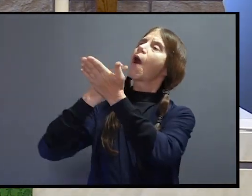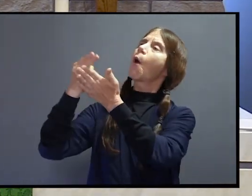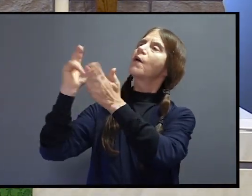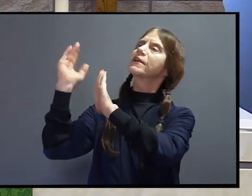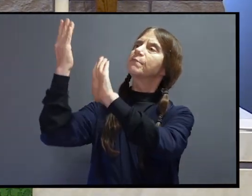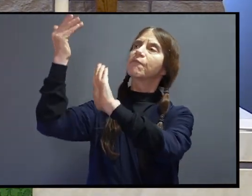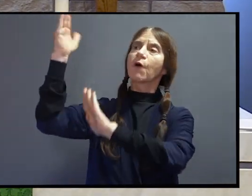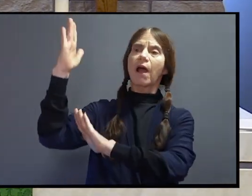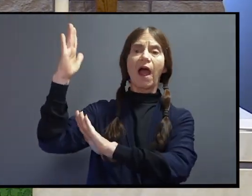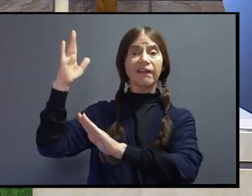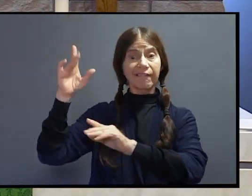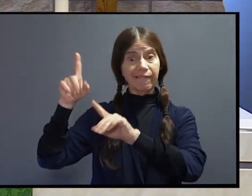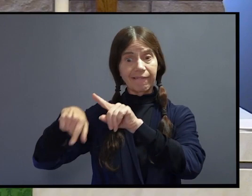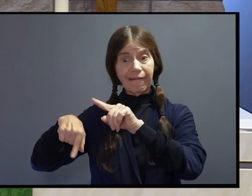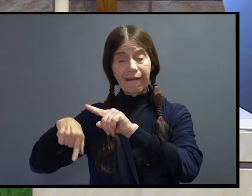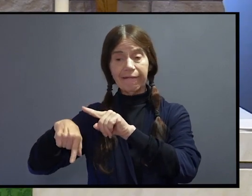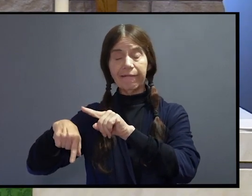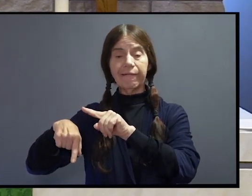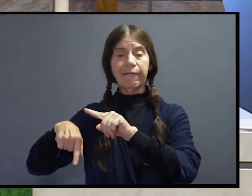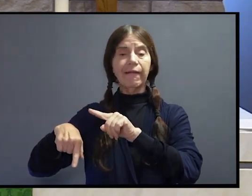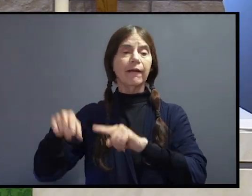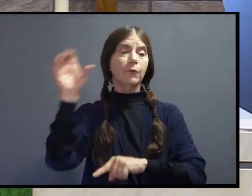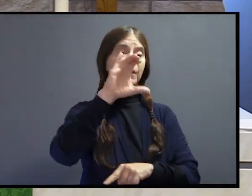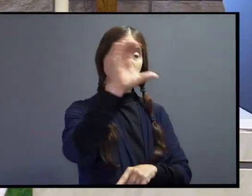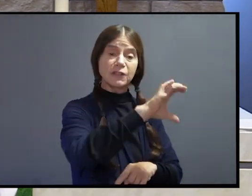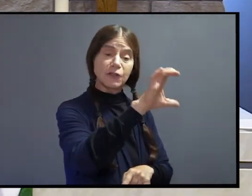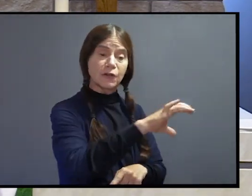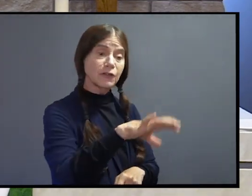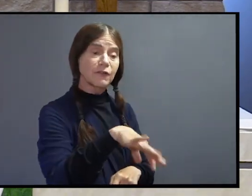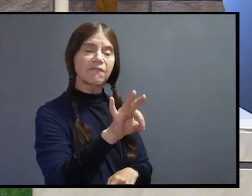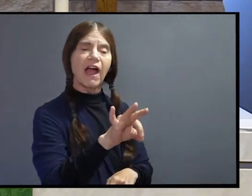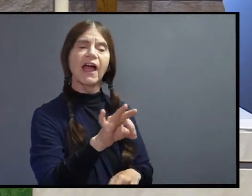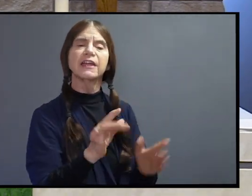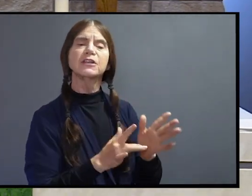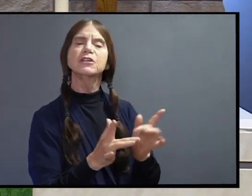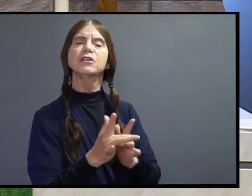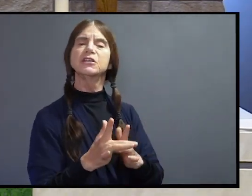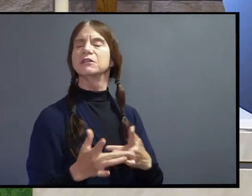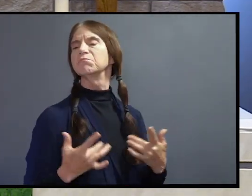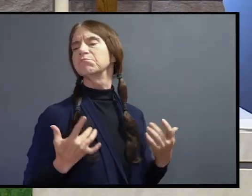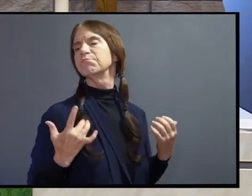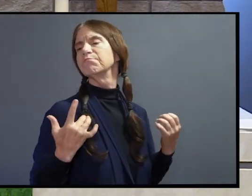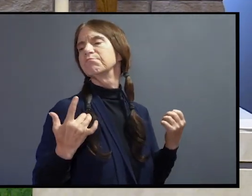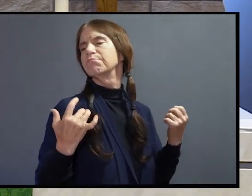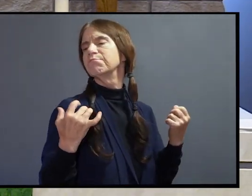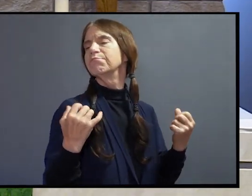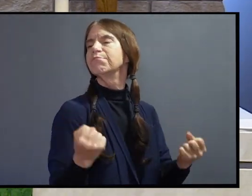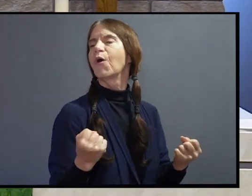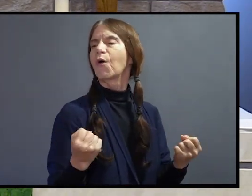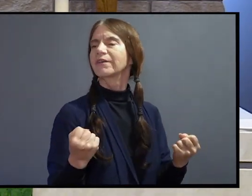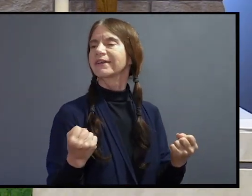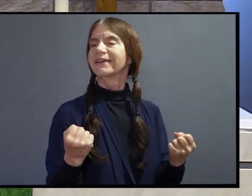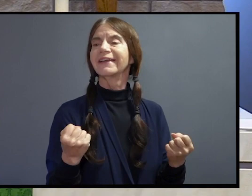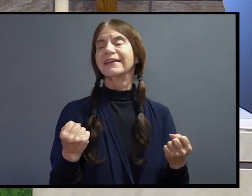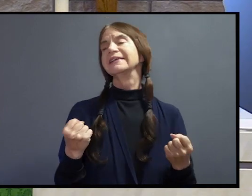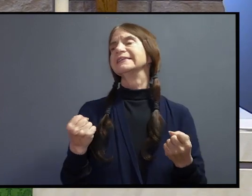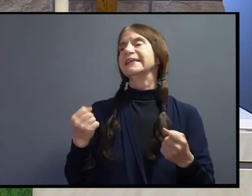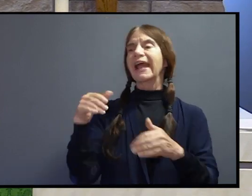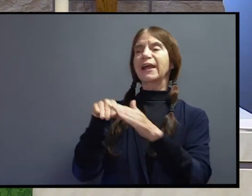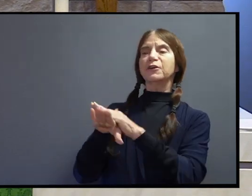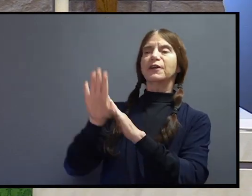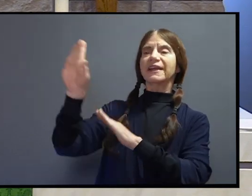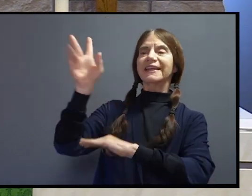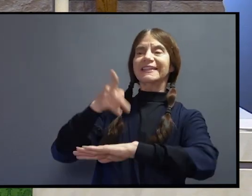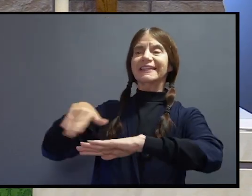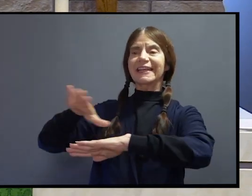God? Do we search out and find Jesus, boldly and confidently entering into the kingdom